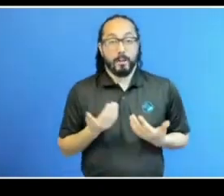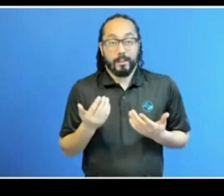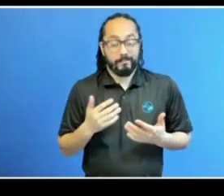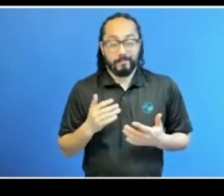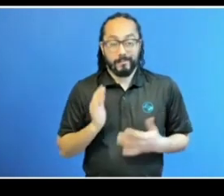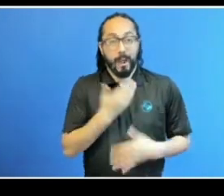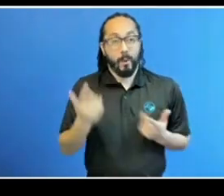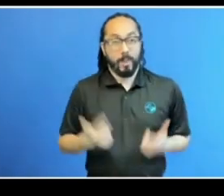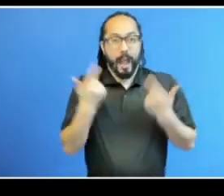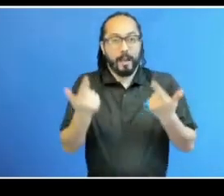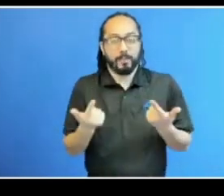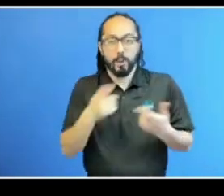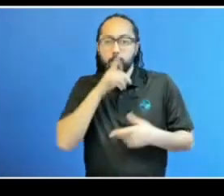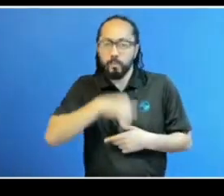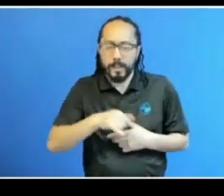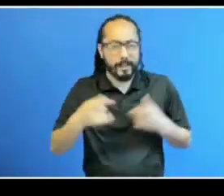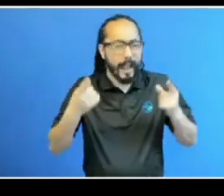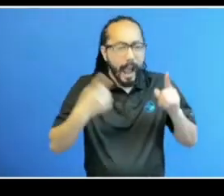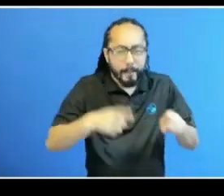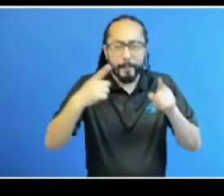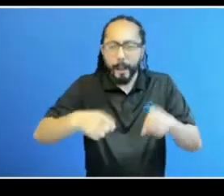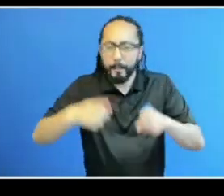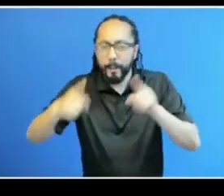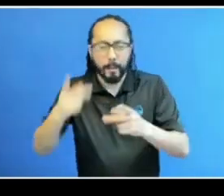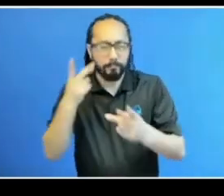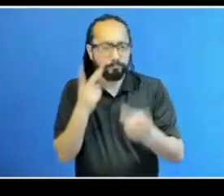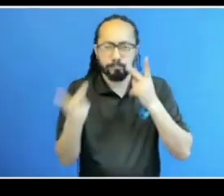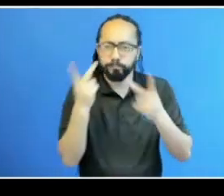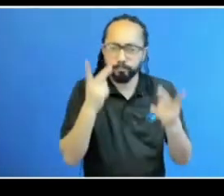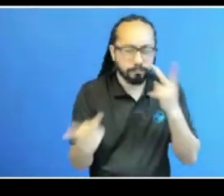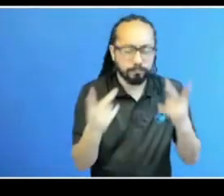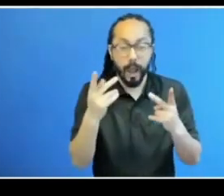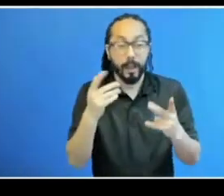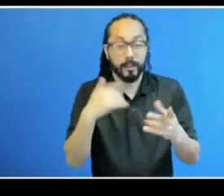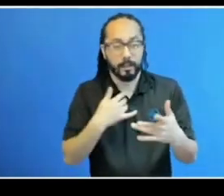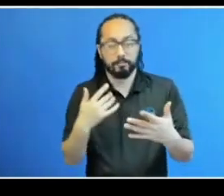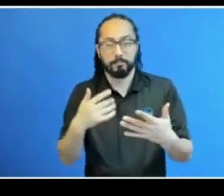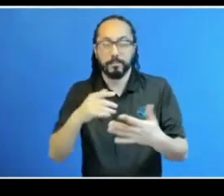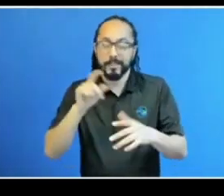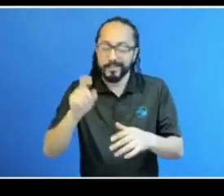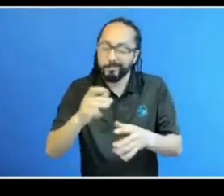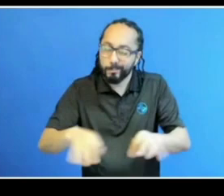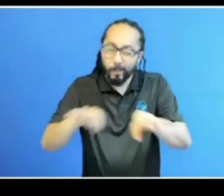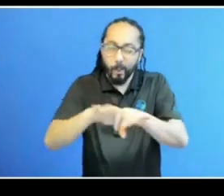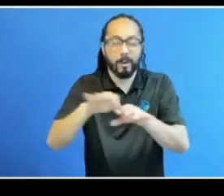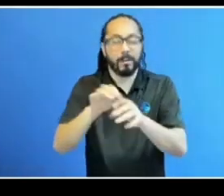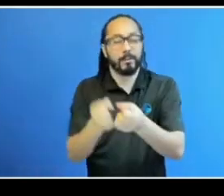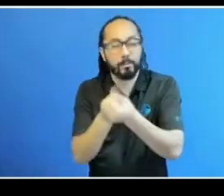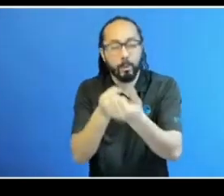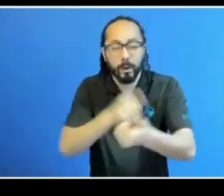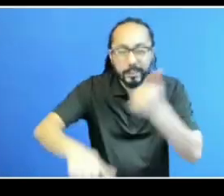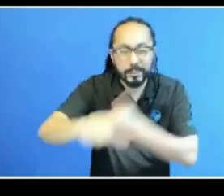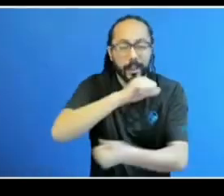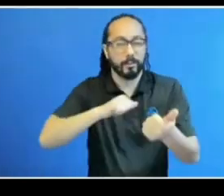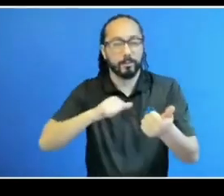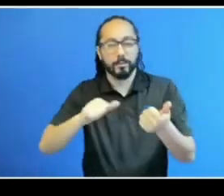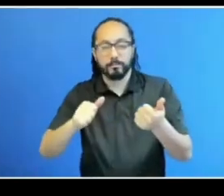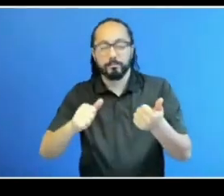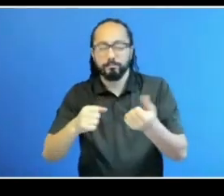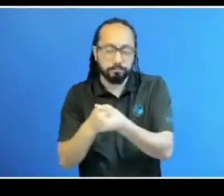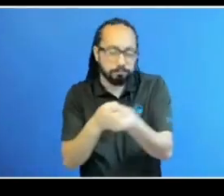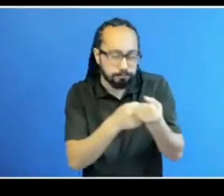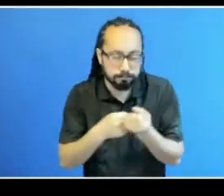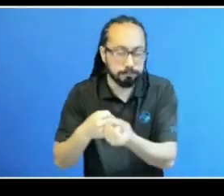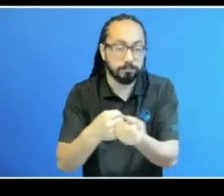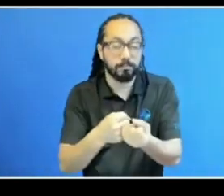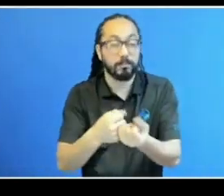we really need to take care of ourselves in order to serve others and to be there for others. So from my experiences with